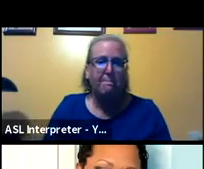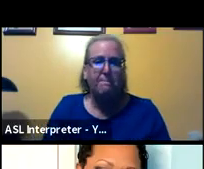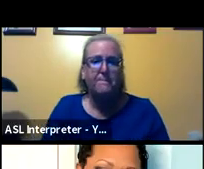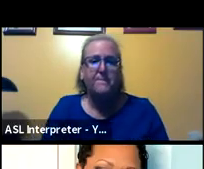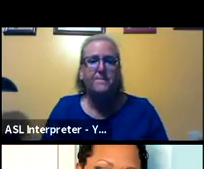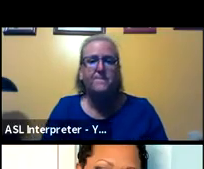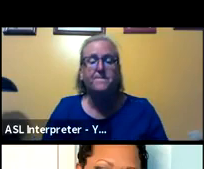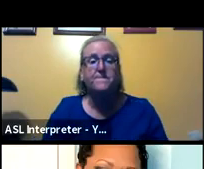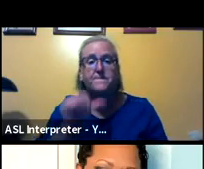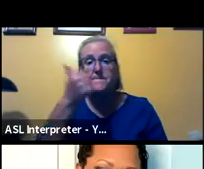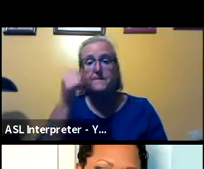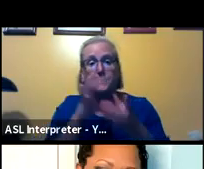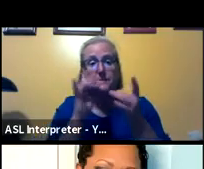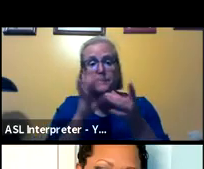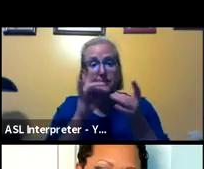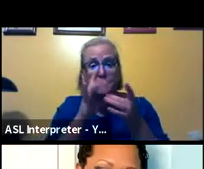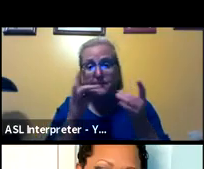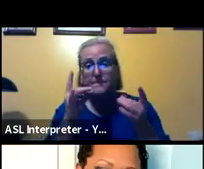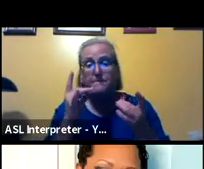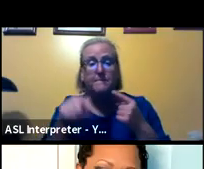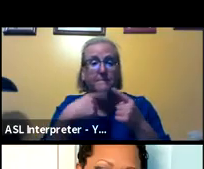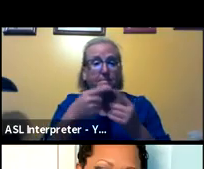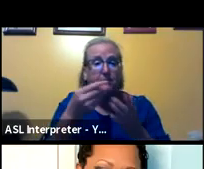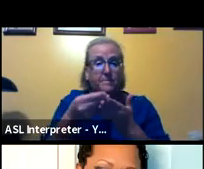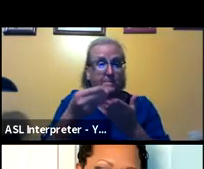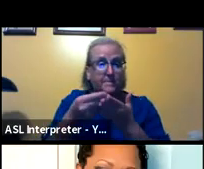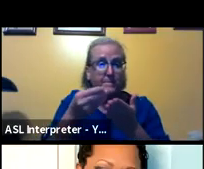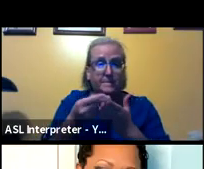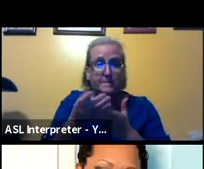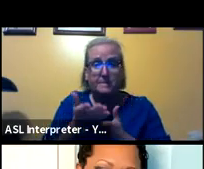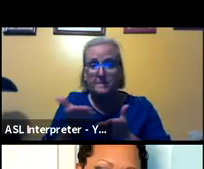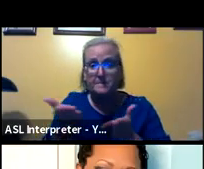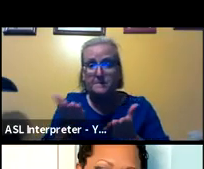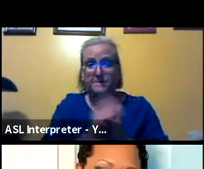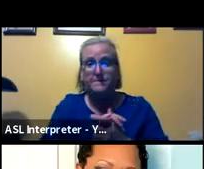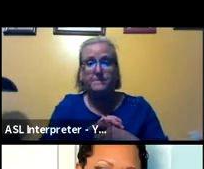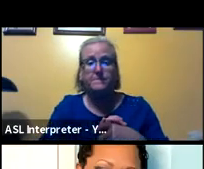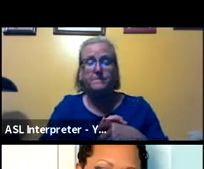Any other comments or questions about the bond anticipation note?